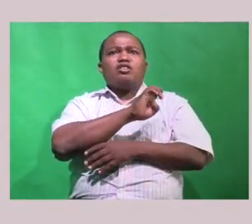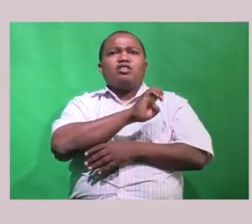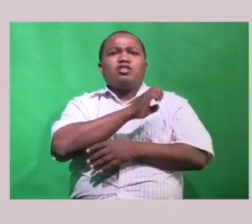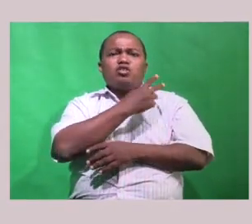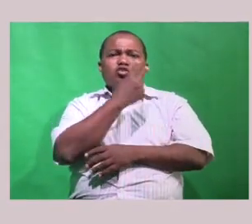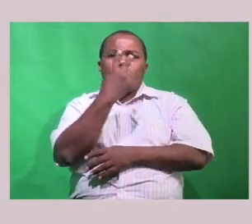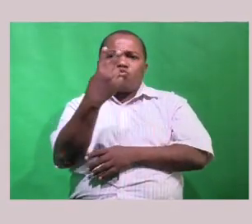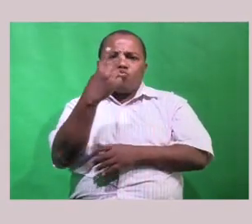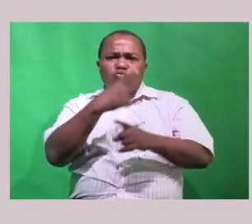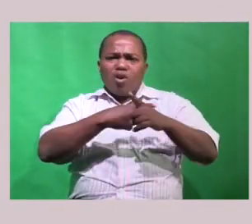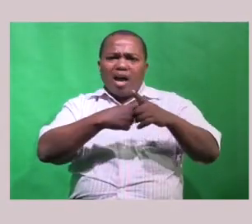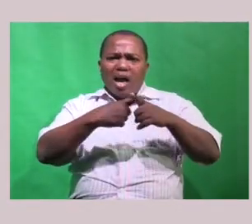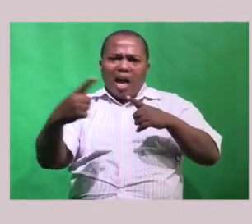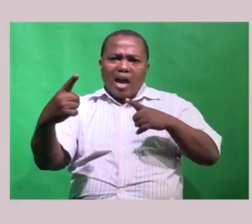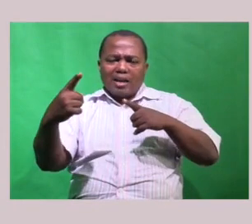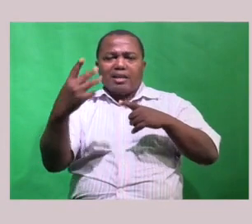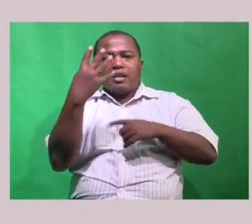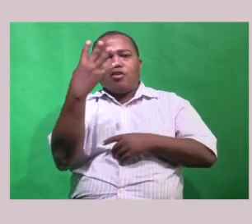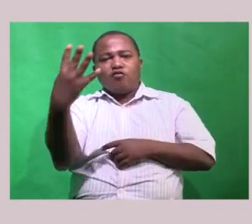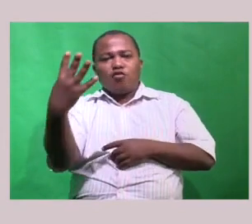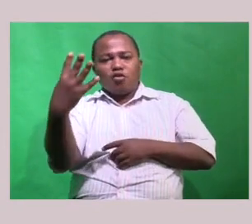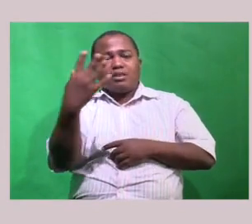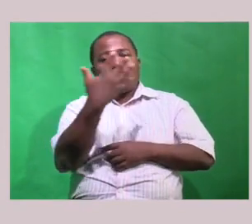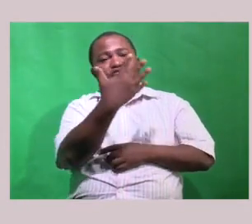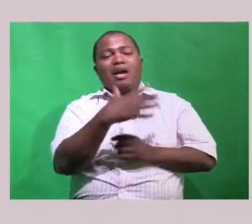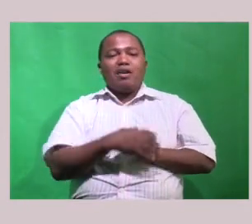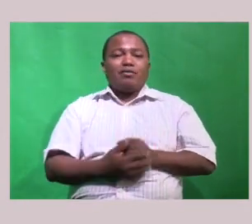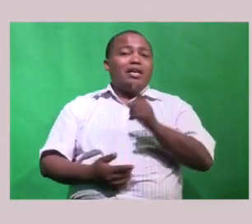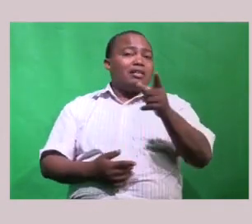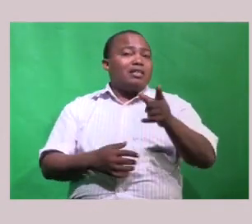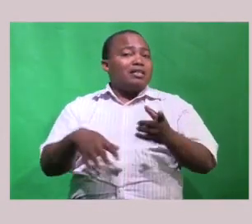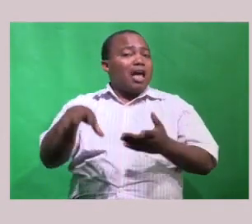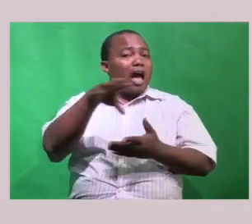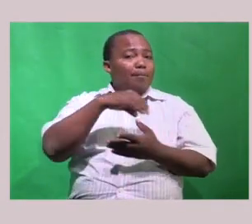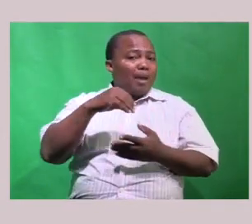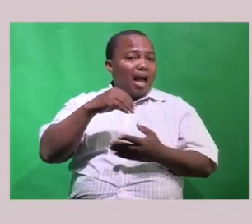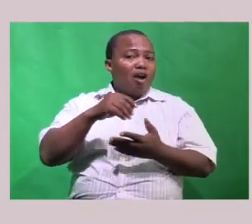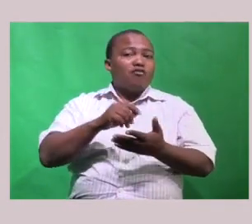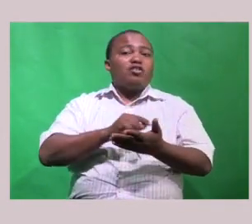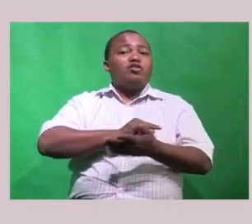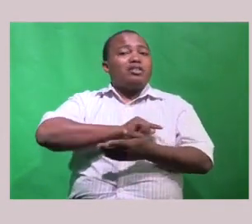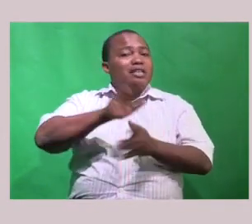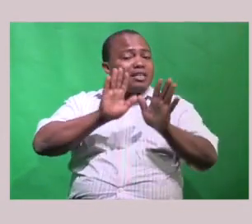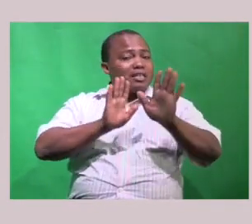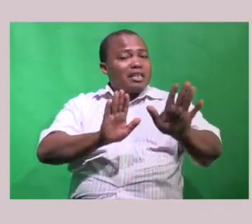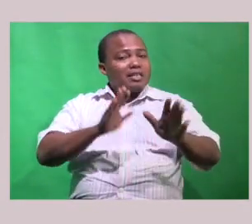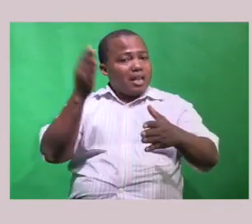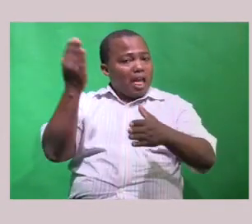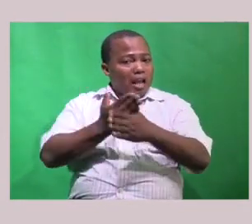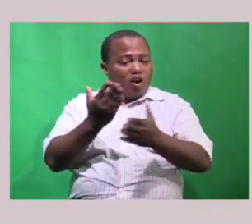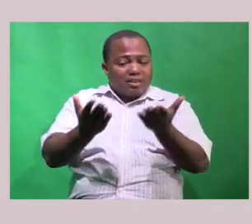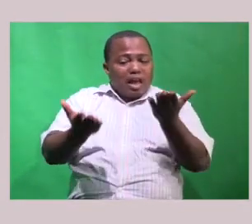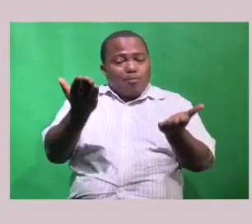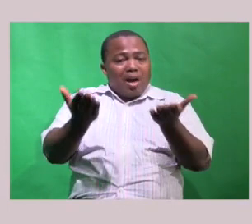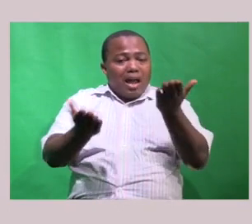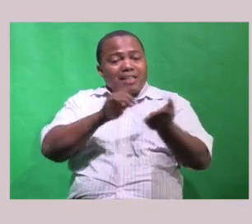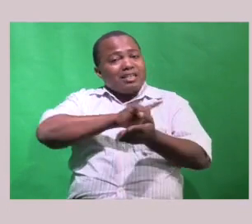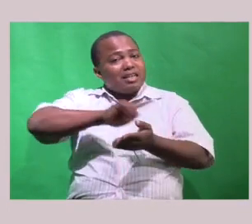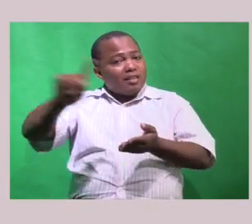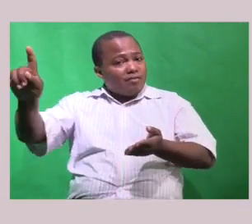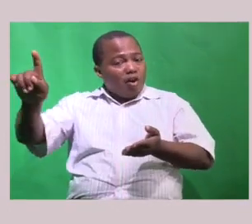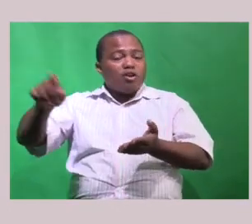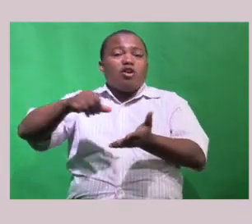245. Post the above transactions to stationary account and balance transfer to